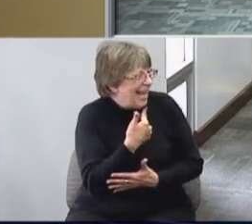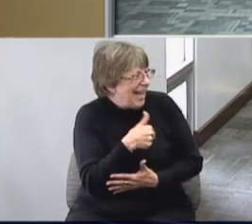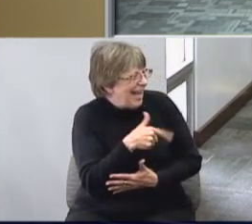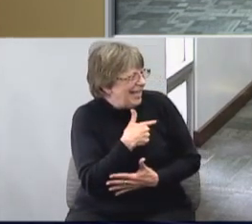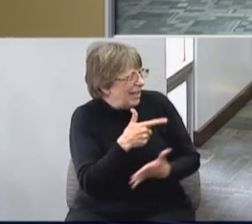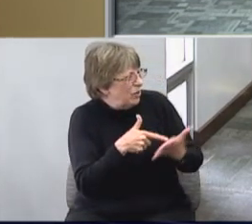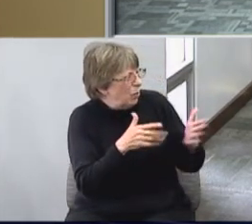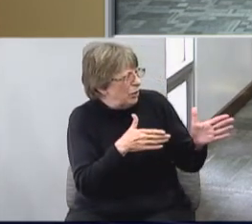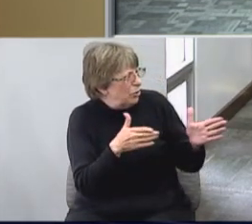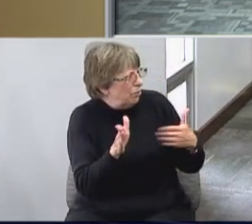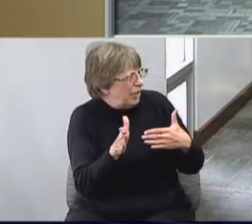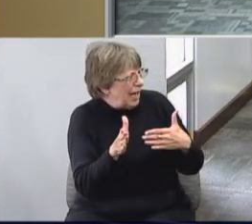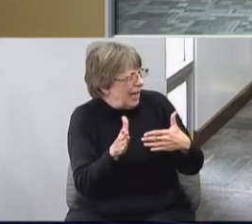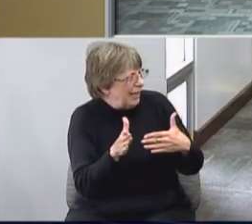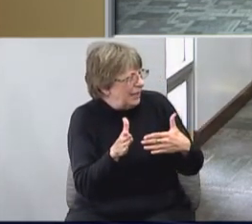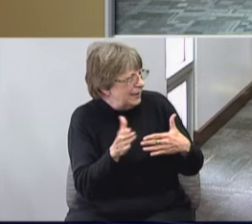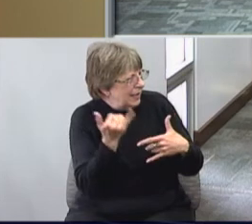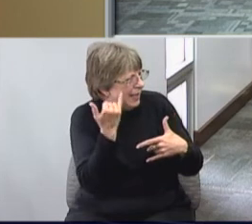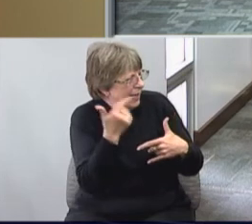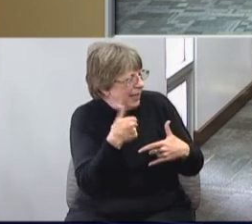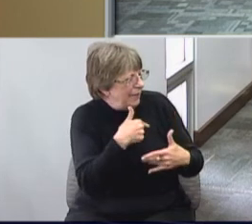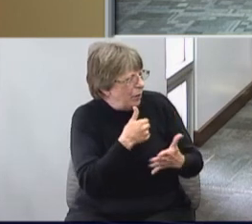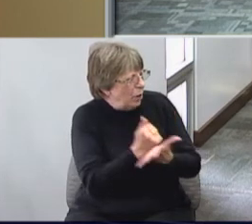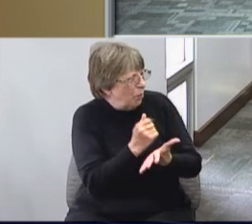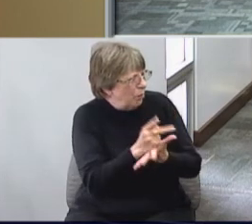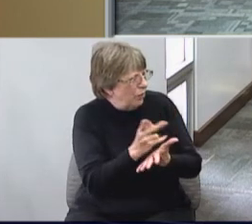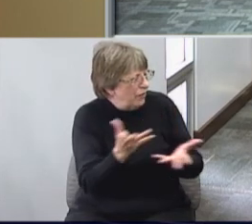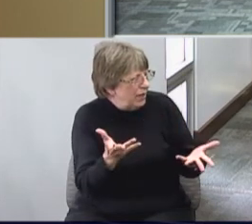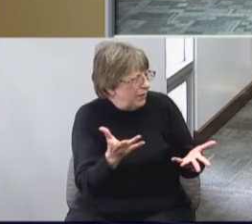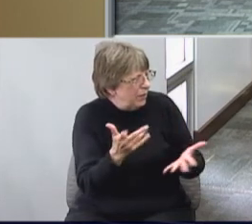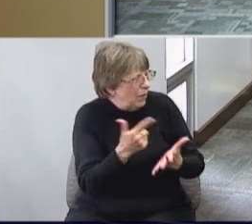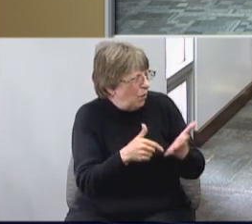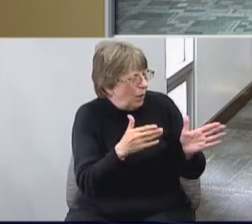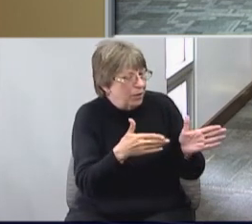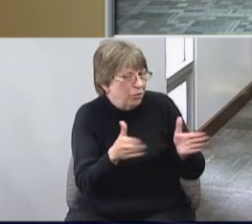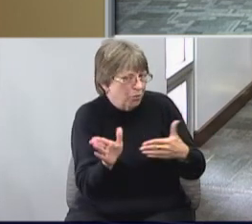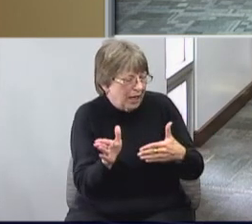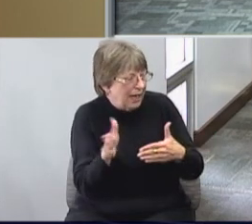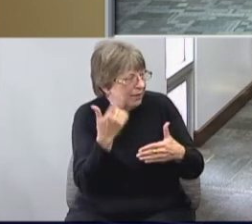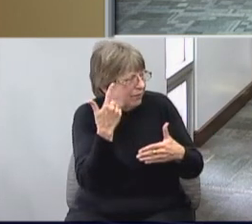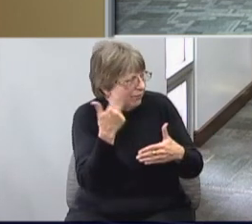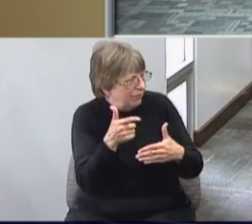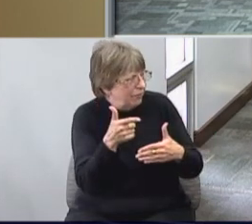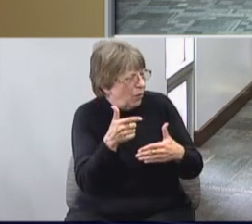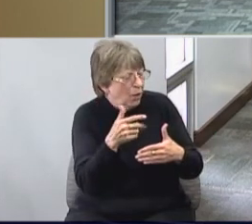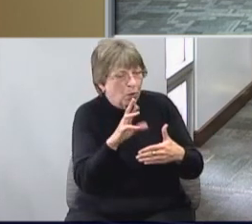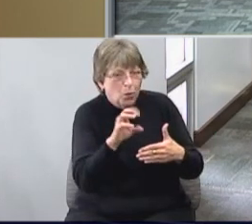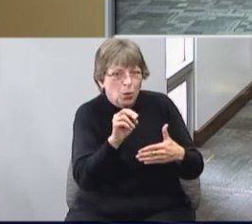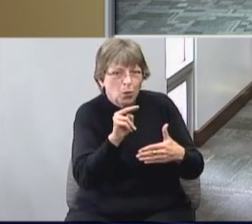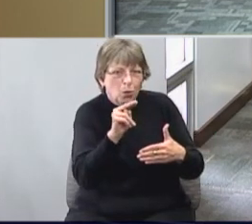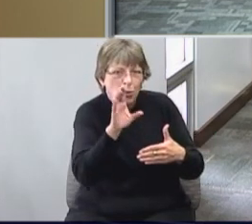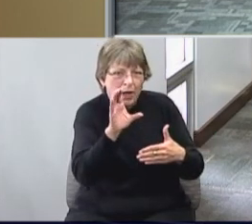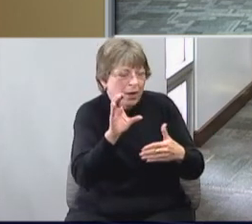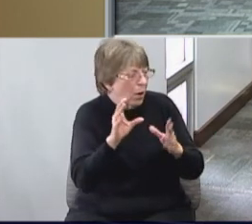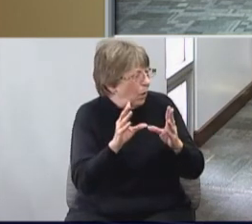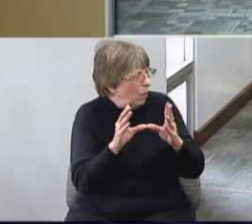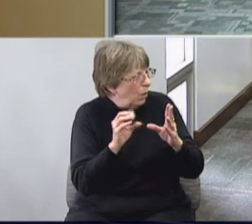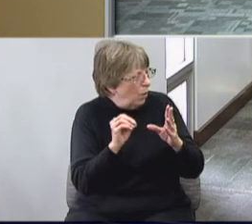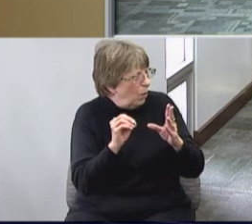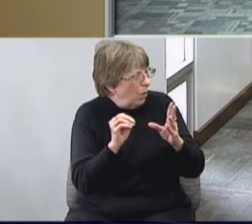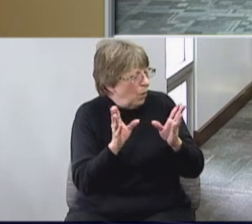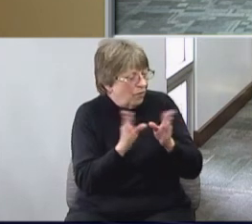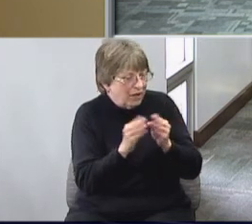your planned intentions are. If we were to approve this, what your planned intentions would be in terms of the renovation of the convention